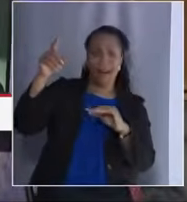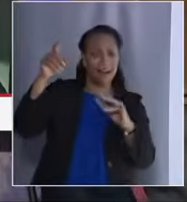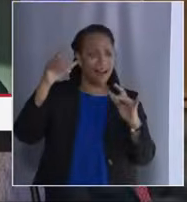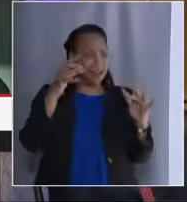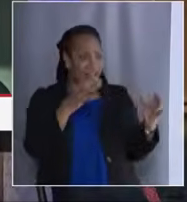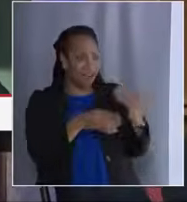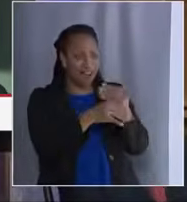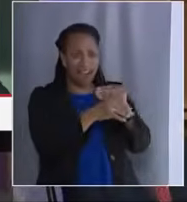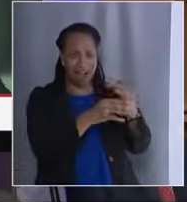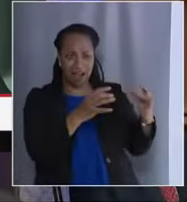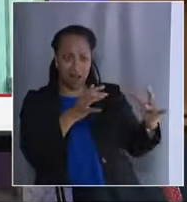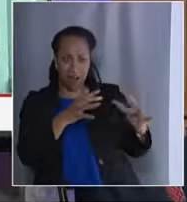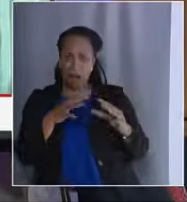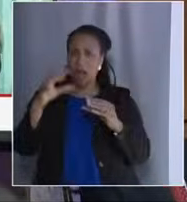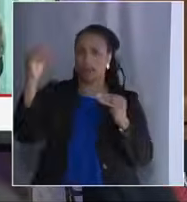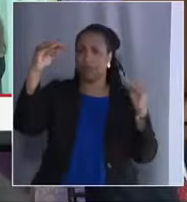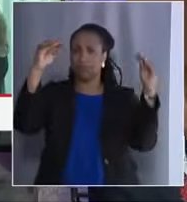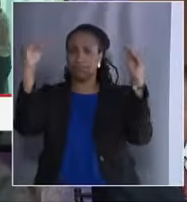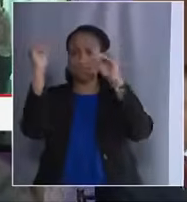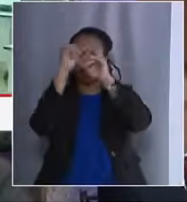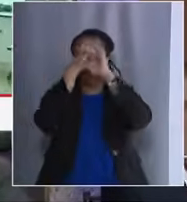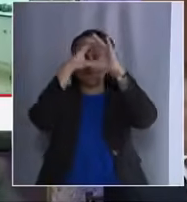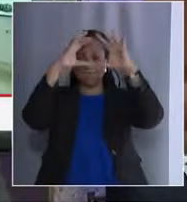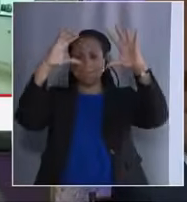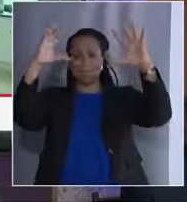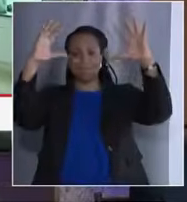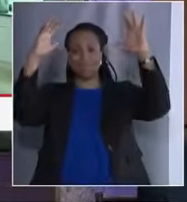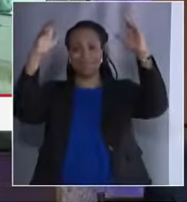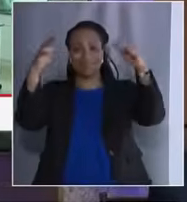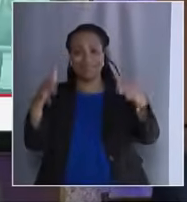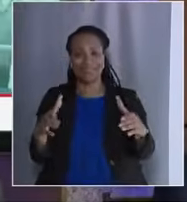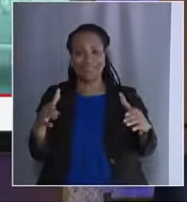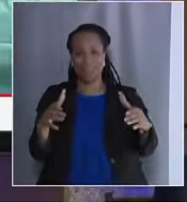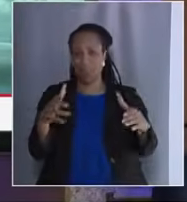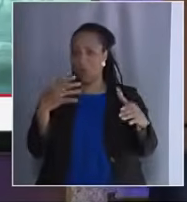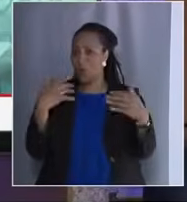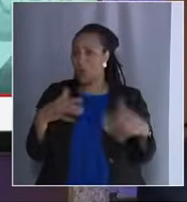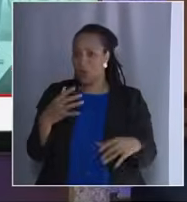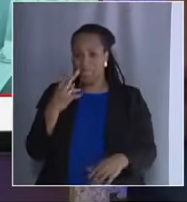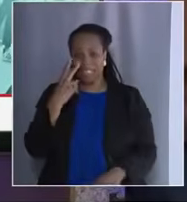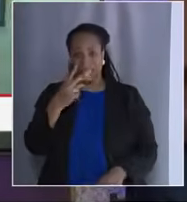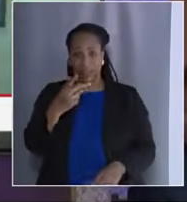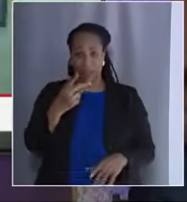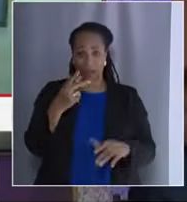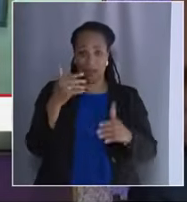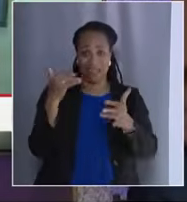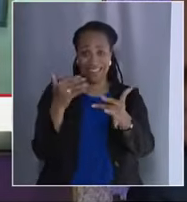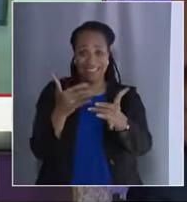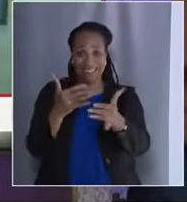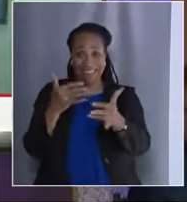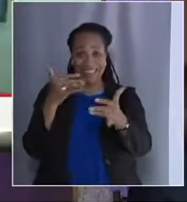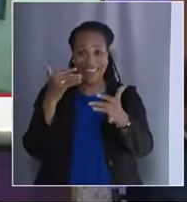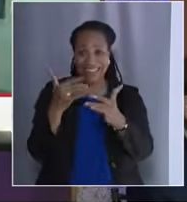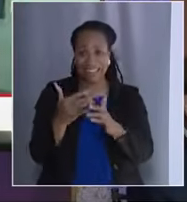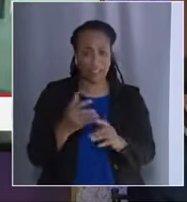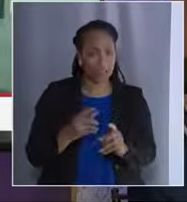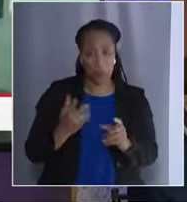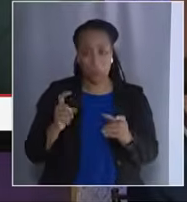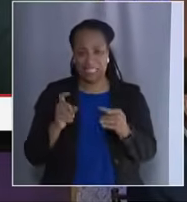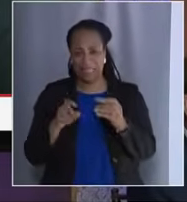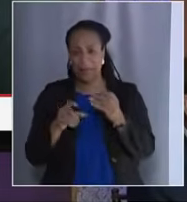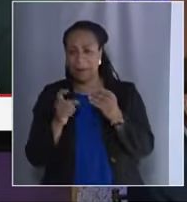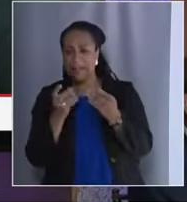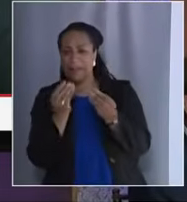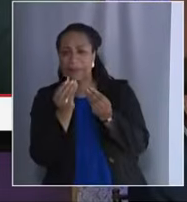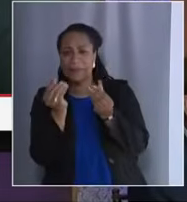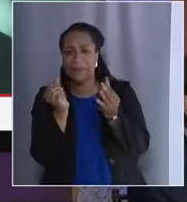what is on our doorstep, where we're headed, where the needs are, and constantly looking forward at what this next moment needs, and